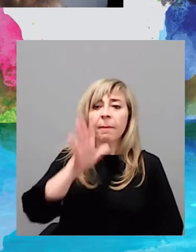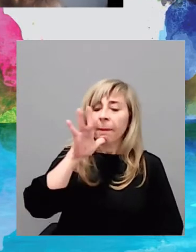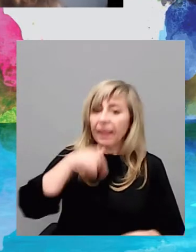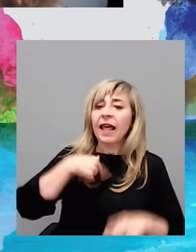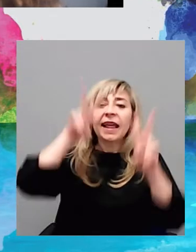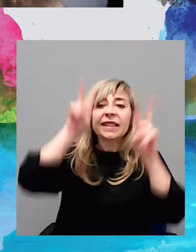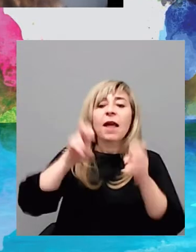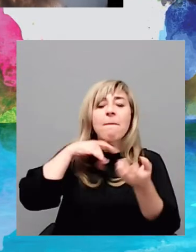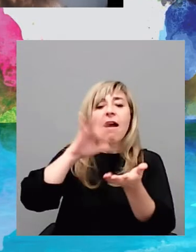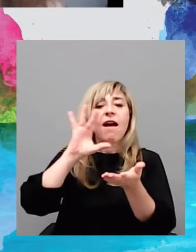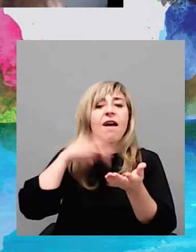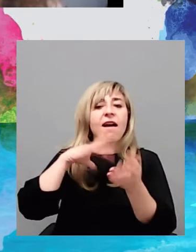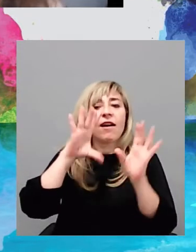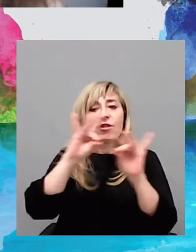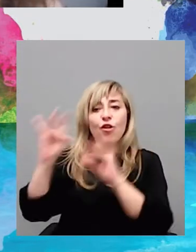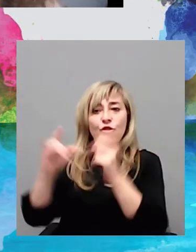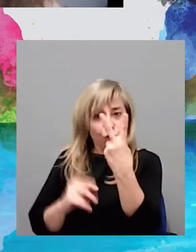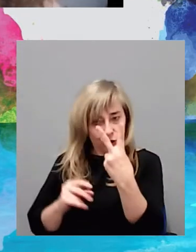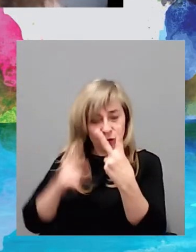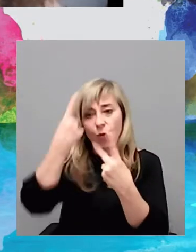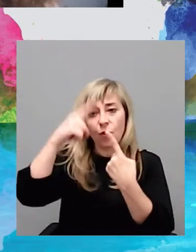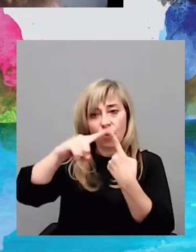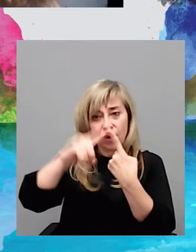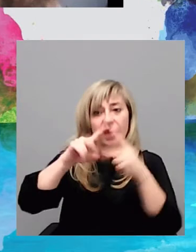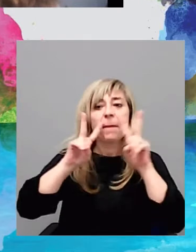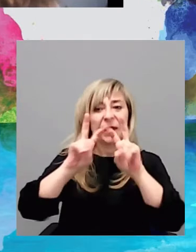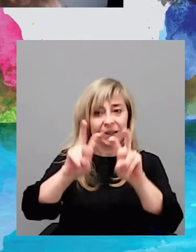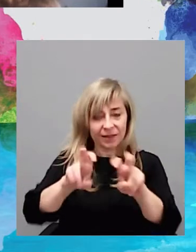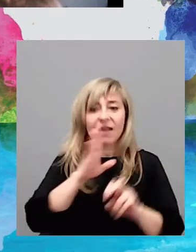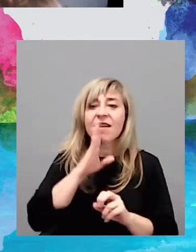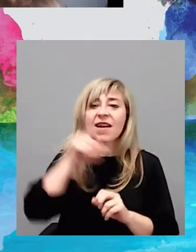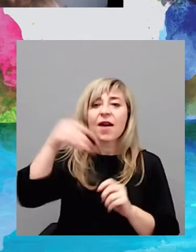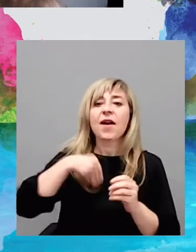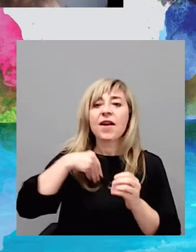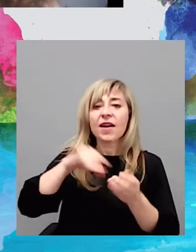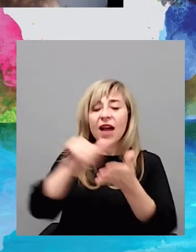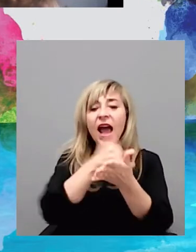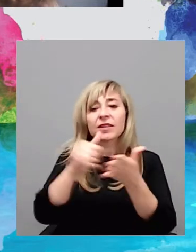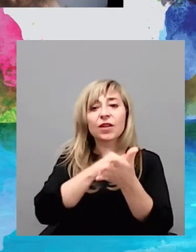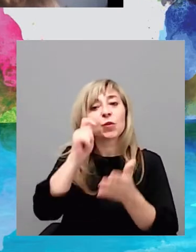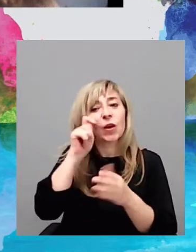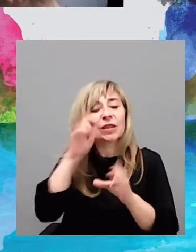I'm going to talk about two issues. One is the research that Yolanda talked about